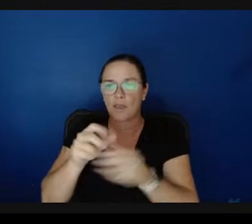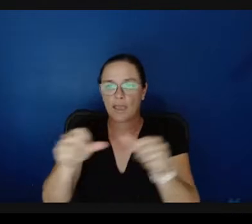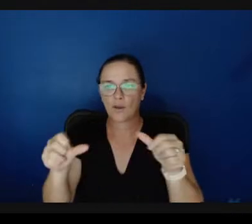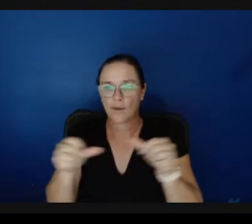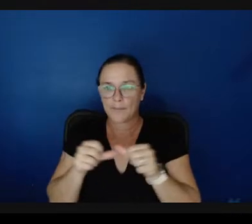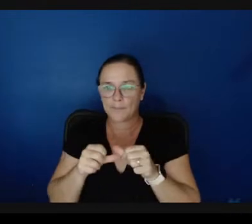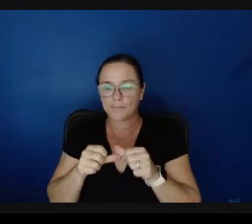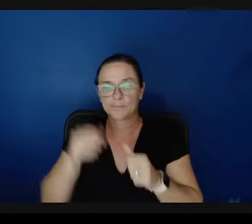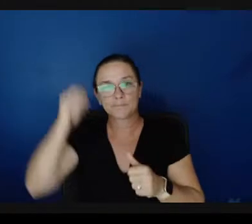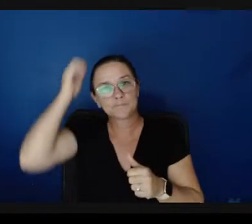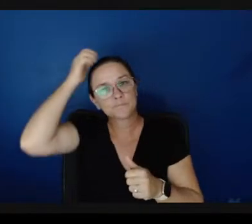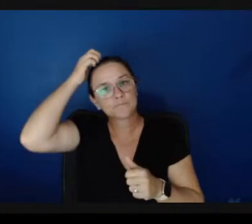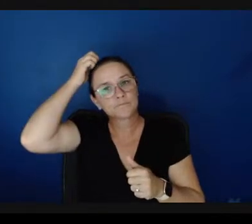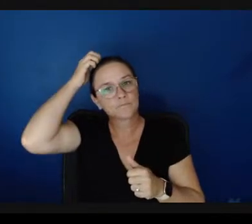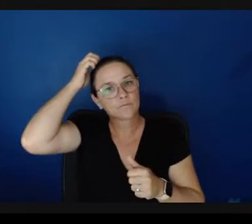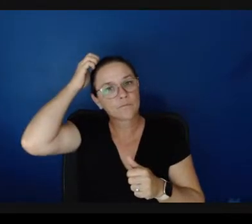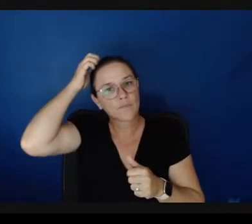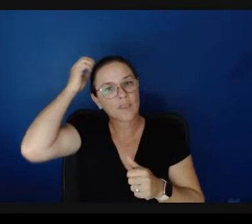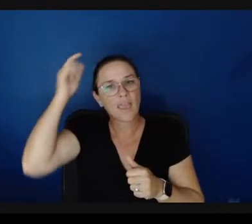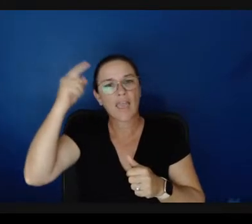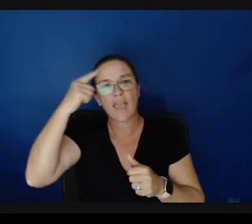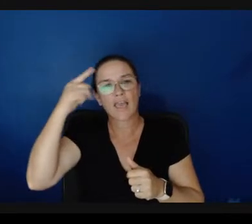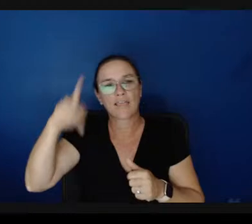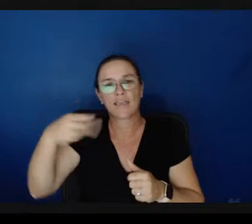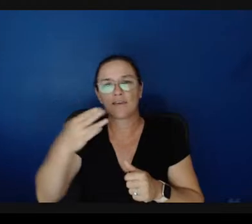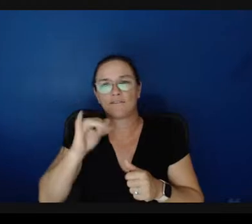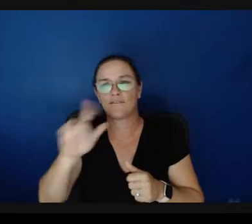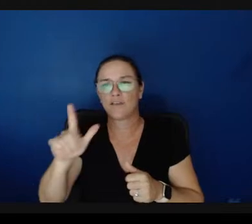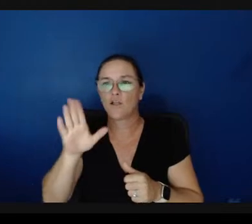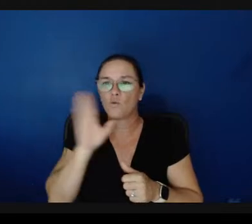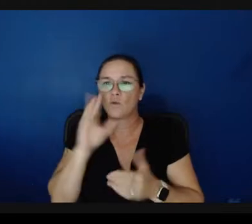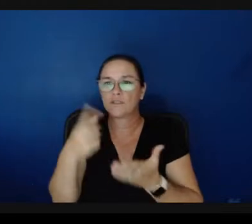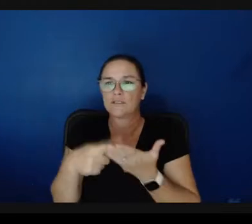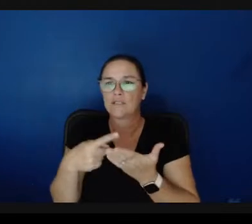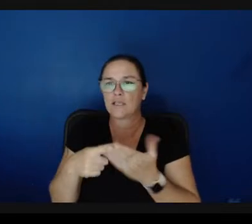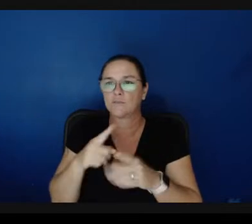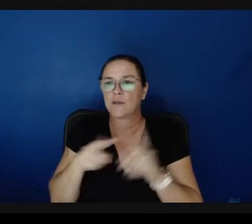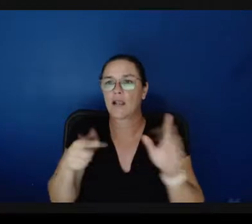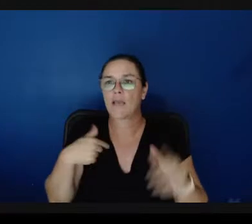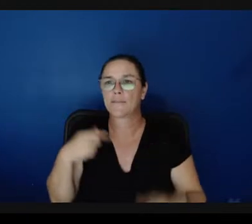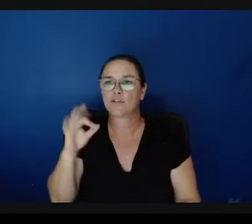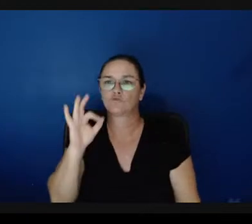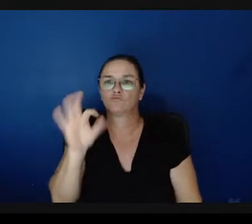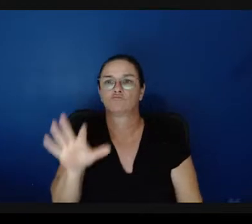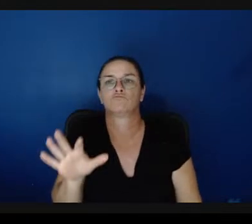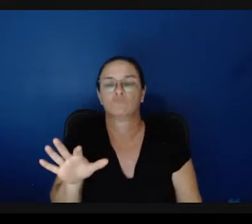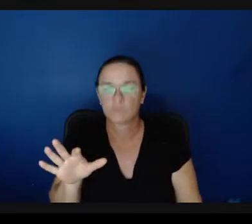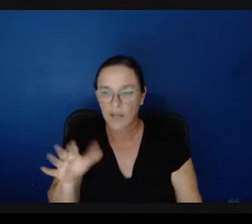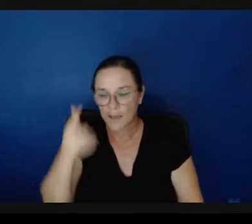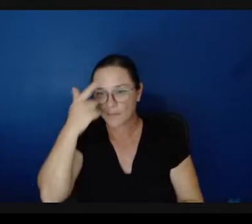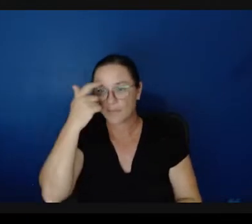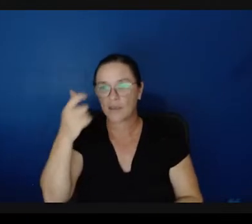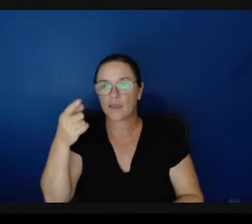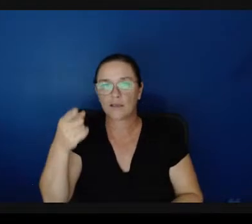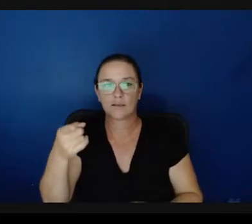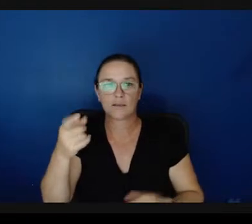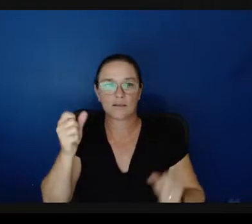And I think Phil is going to talk about this a little bit, but I'm going to drop it because it's pretty